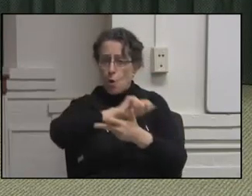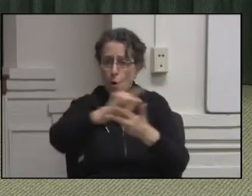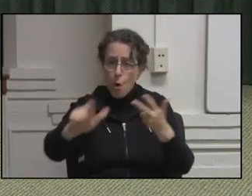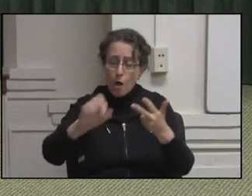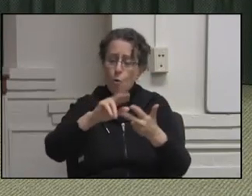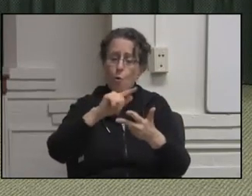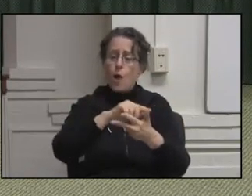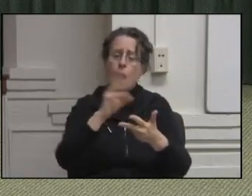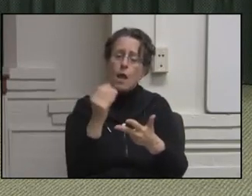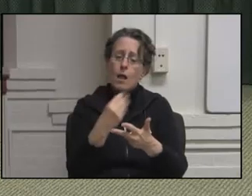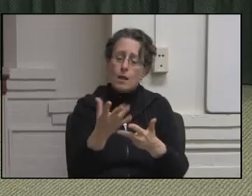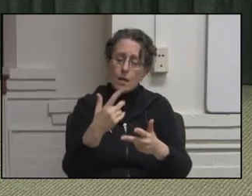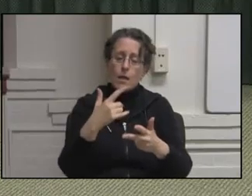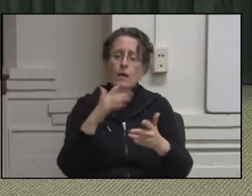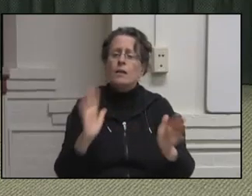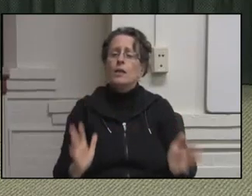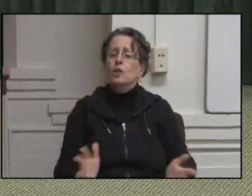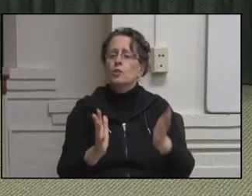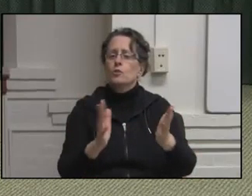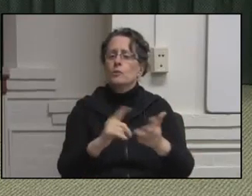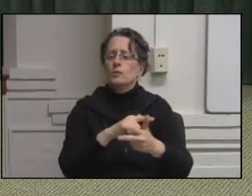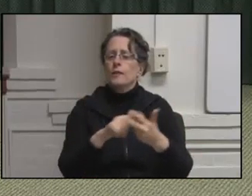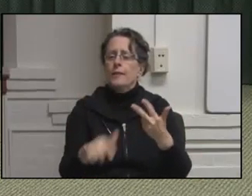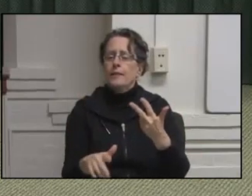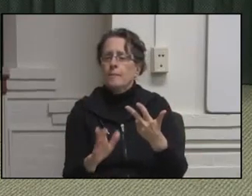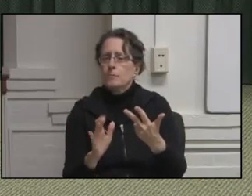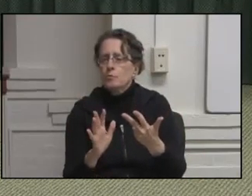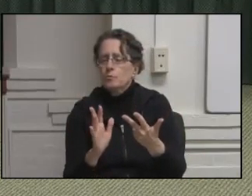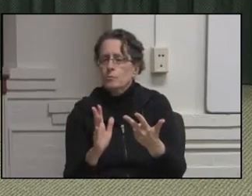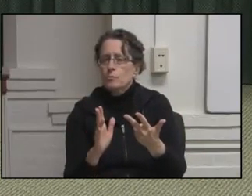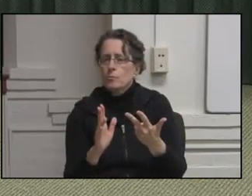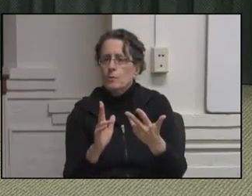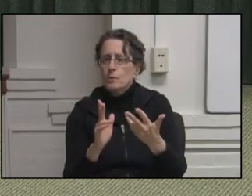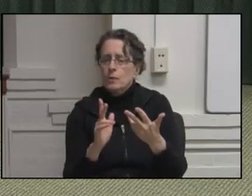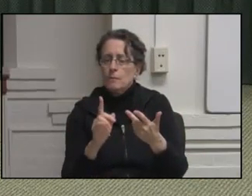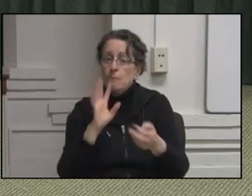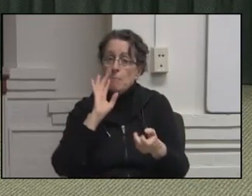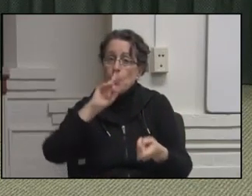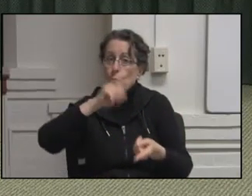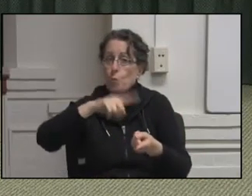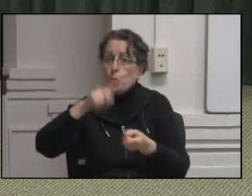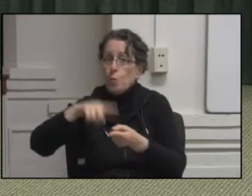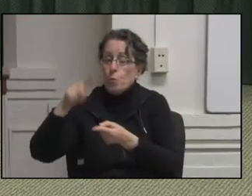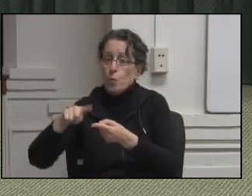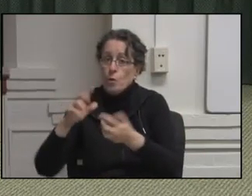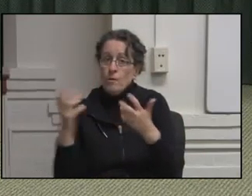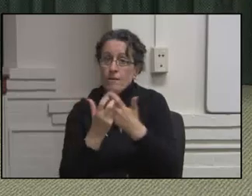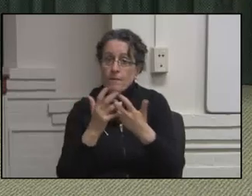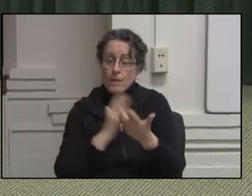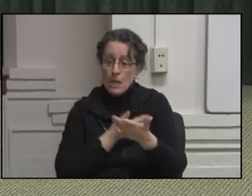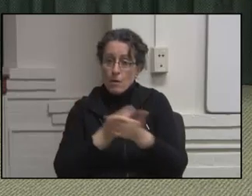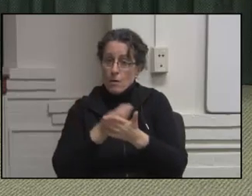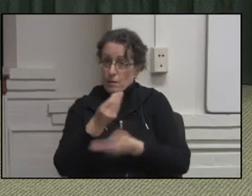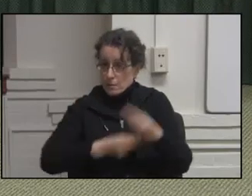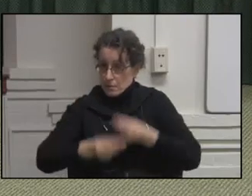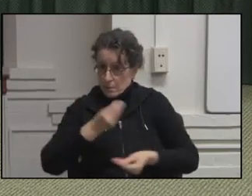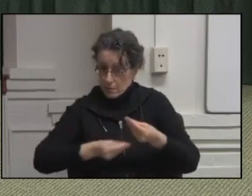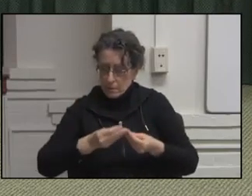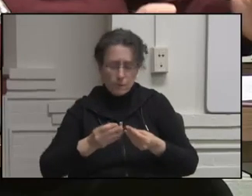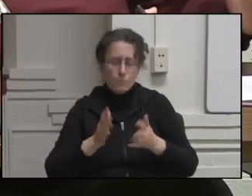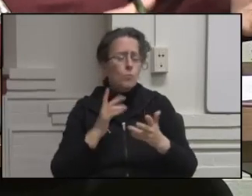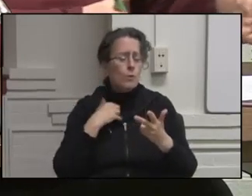to all consider town, you know, how to cut down the project so that it could fall within our budget? We would let